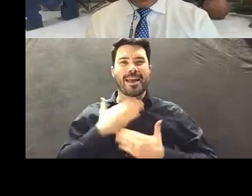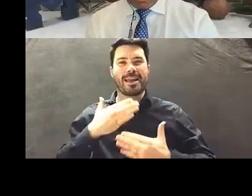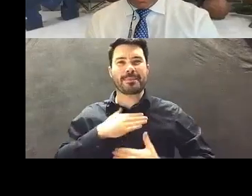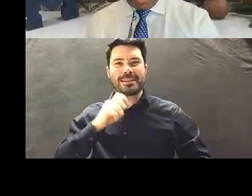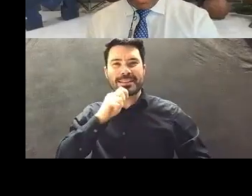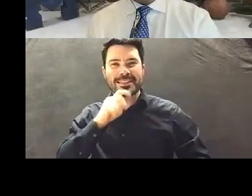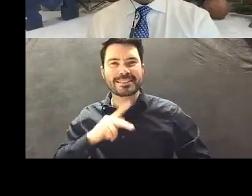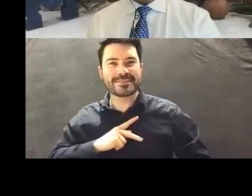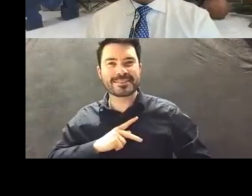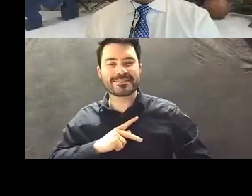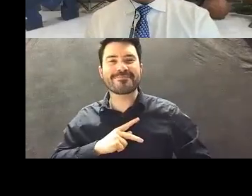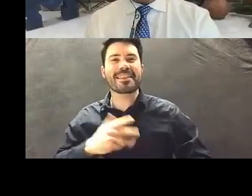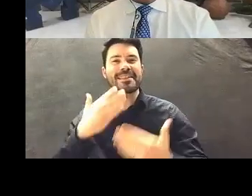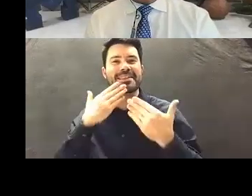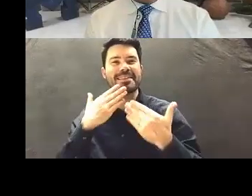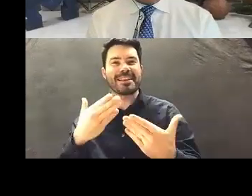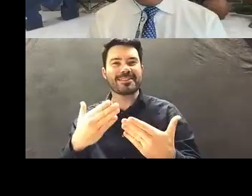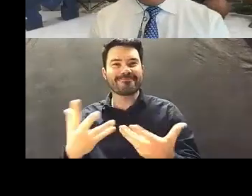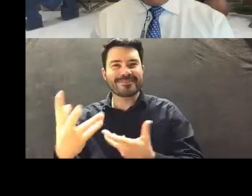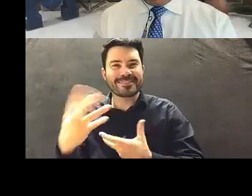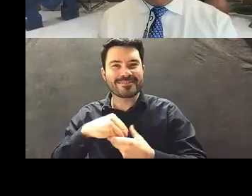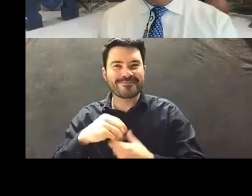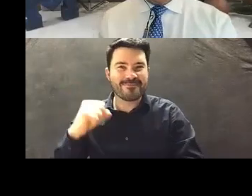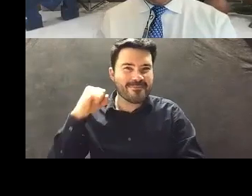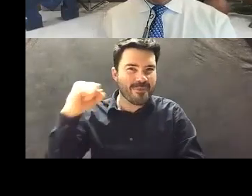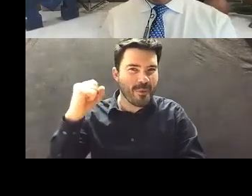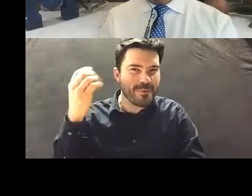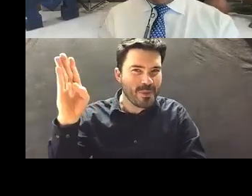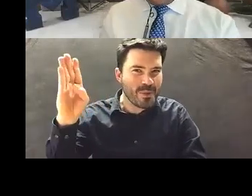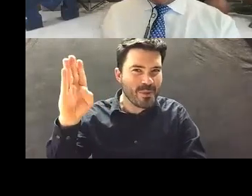you for participating. Go Blue, beat